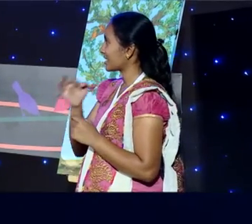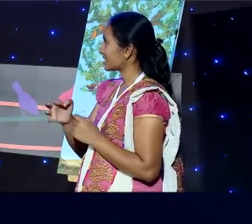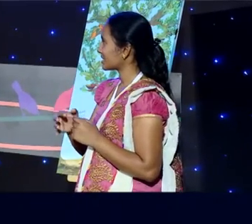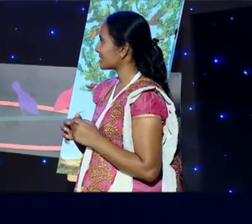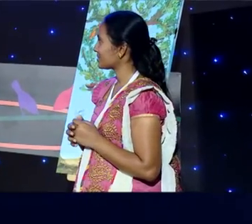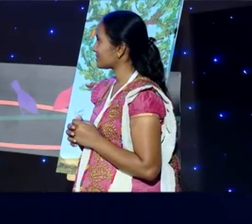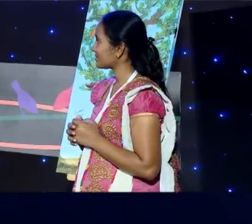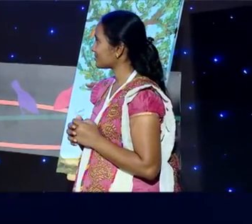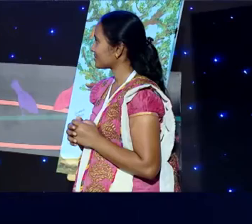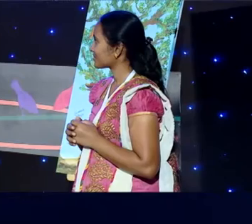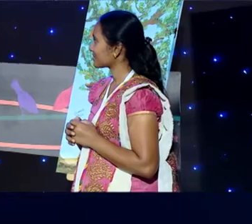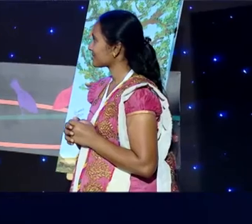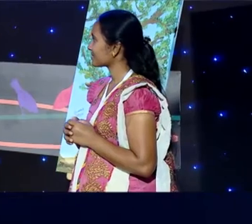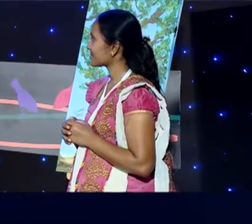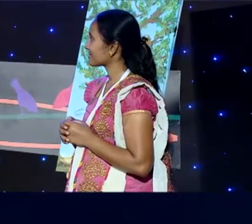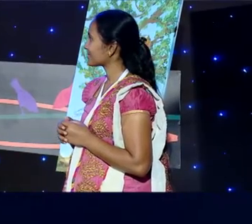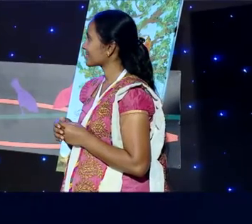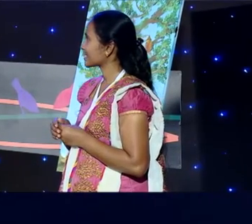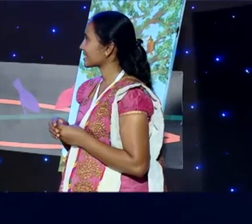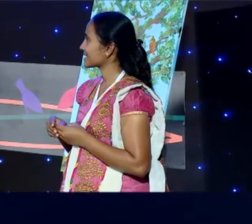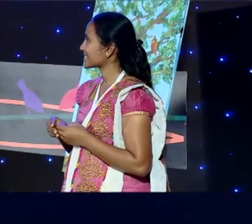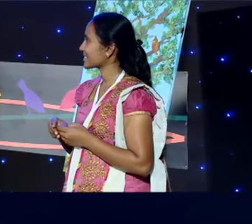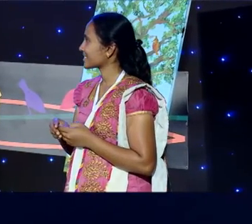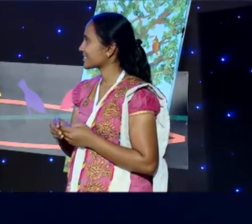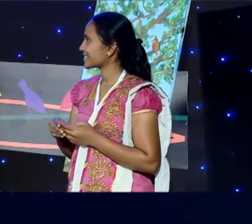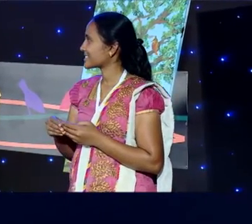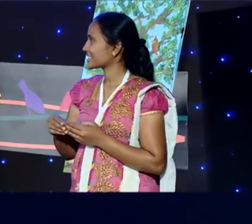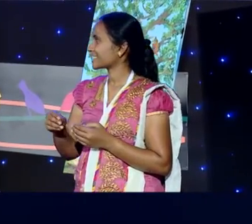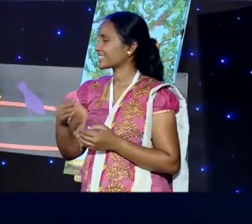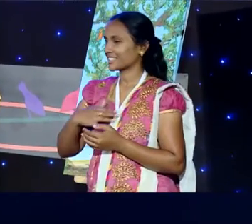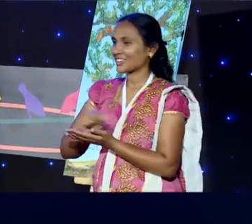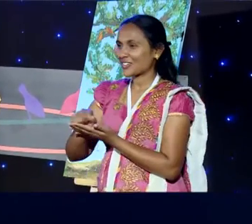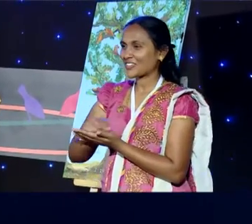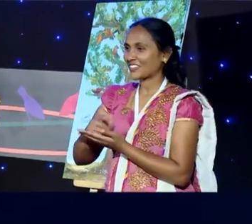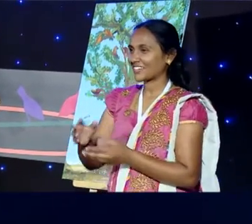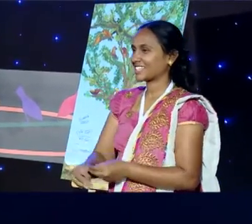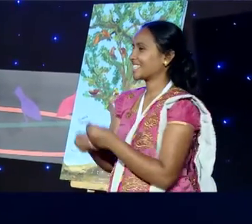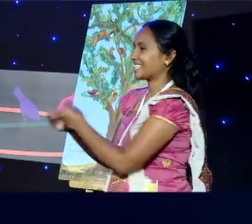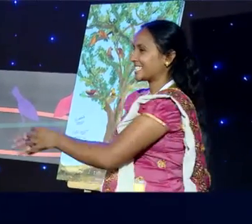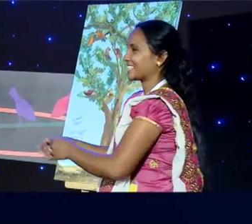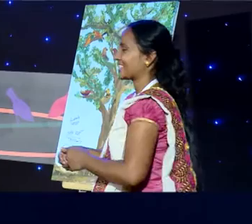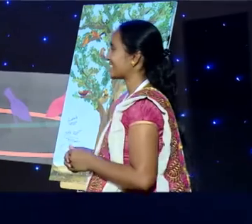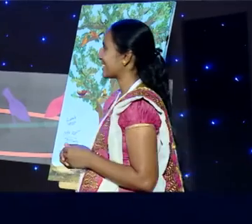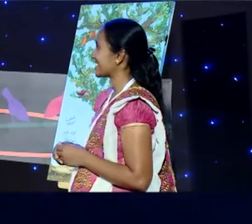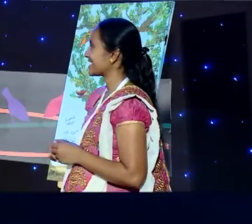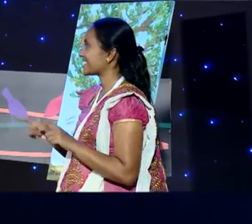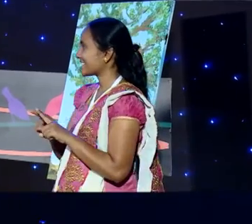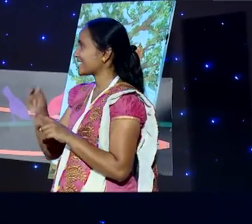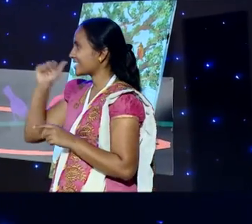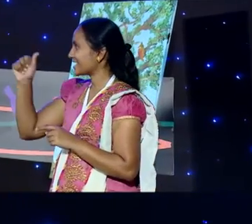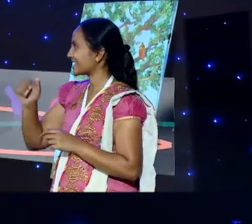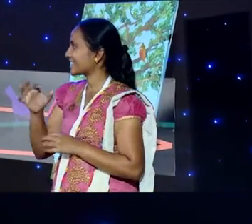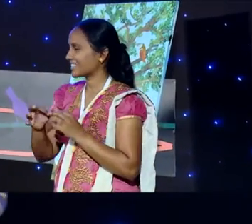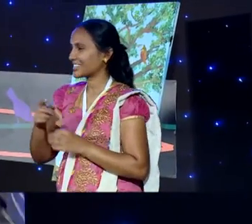says, you know, he puts a nice little note. He says, please laundry before using, and he gives it to this guy. Imagine going to a restaurant and you're